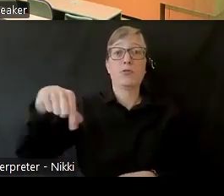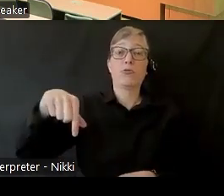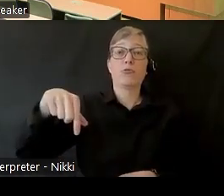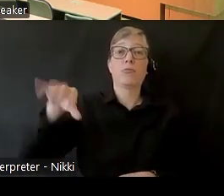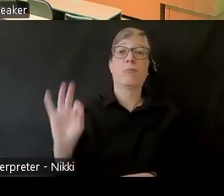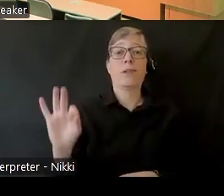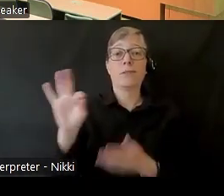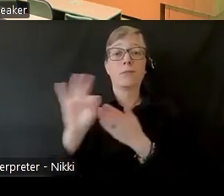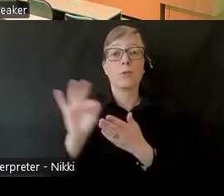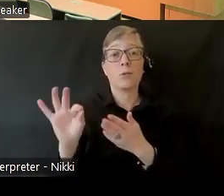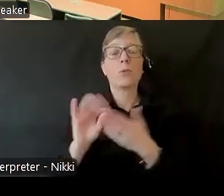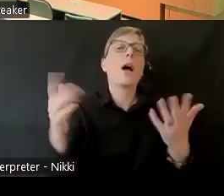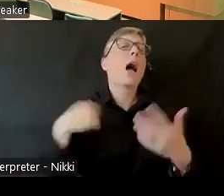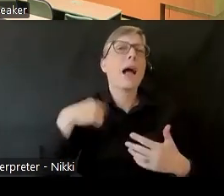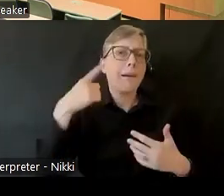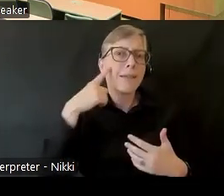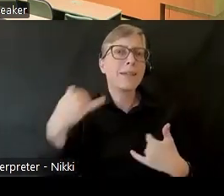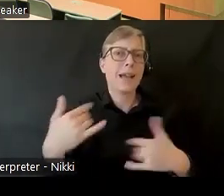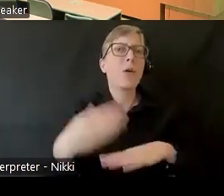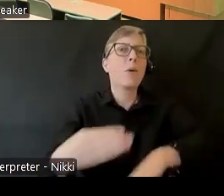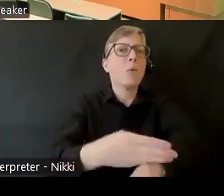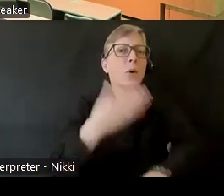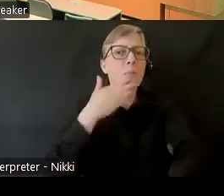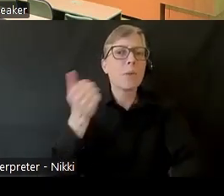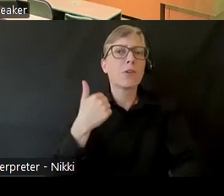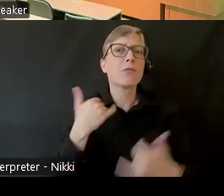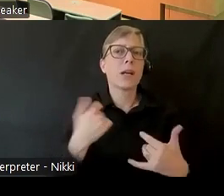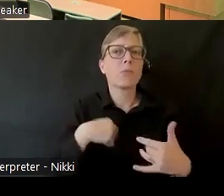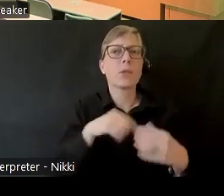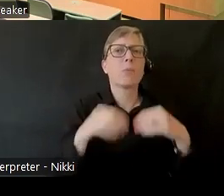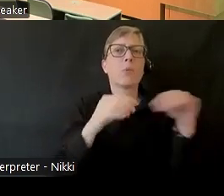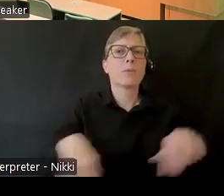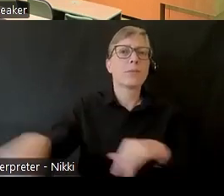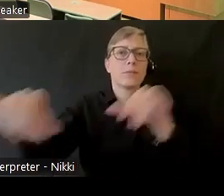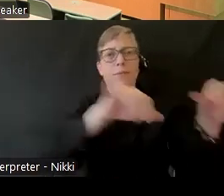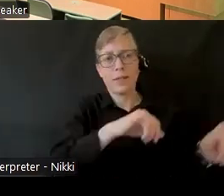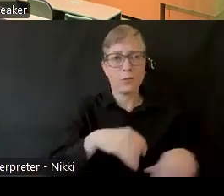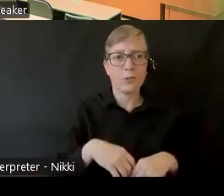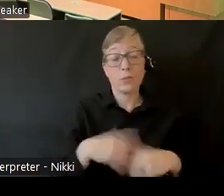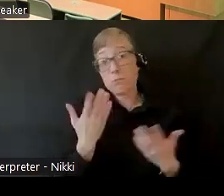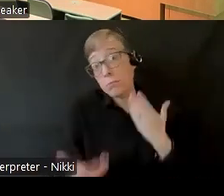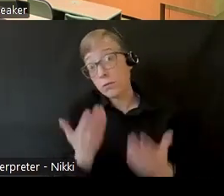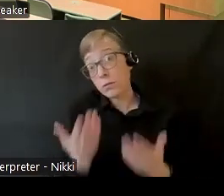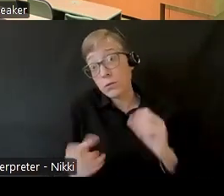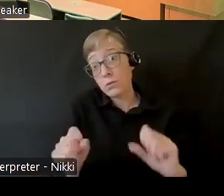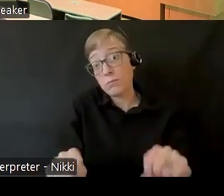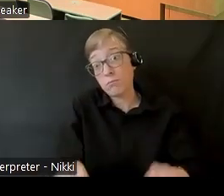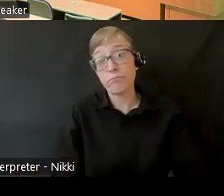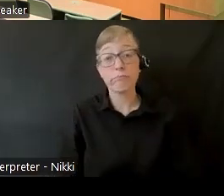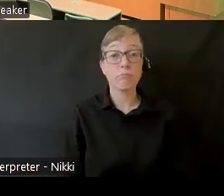but now I think it's much better because now we're pretty much standardized now, right? So that's possible though, yeah. Okay.